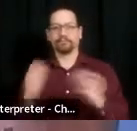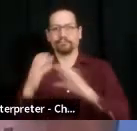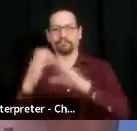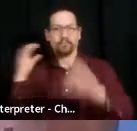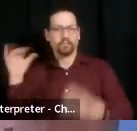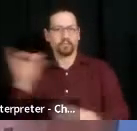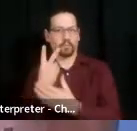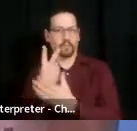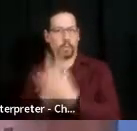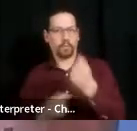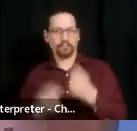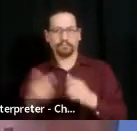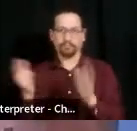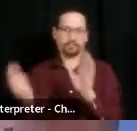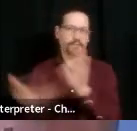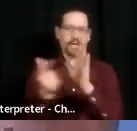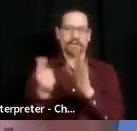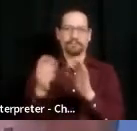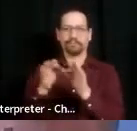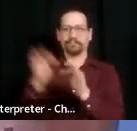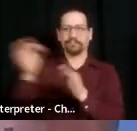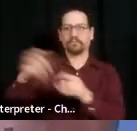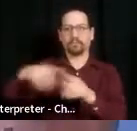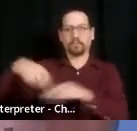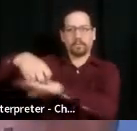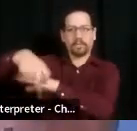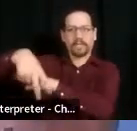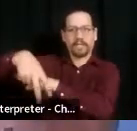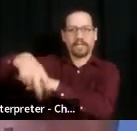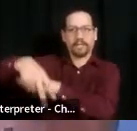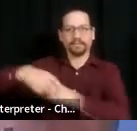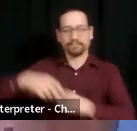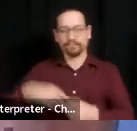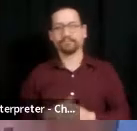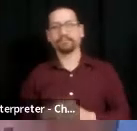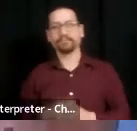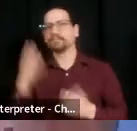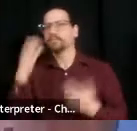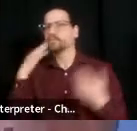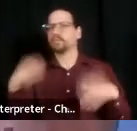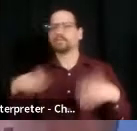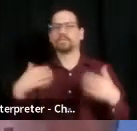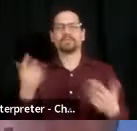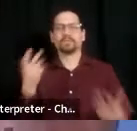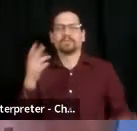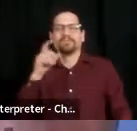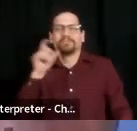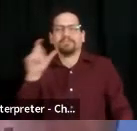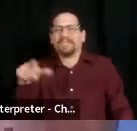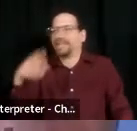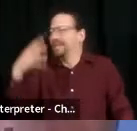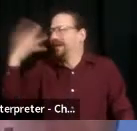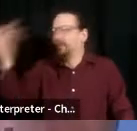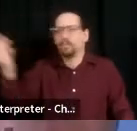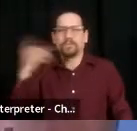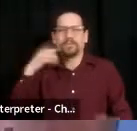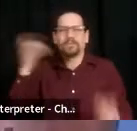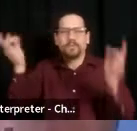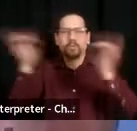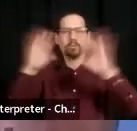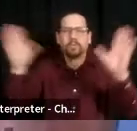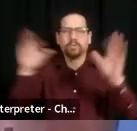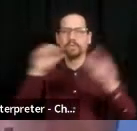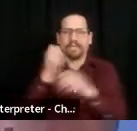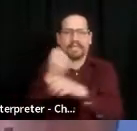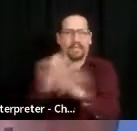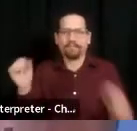both will expire tonight at midnight. There's no need to venture out or put yourself and your family in jeopardy of getting your car stuck,